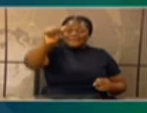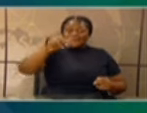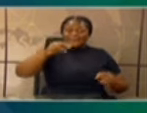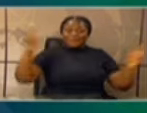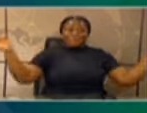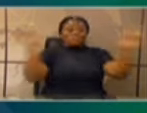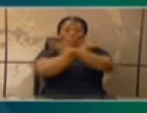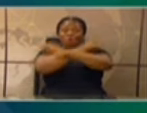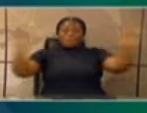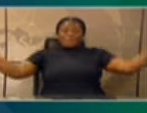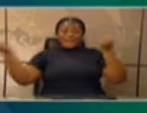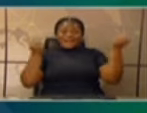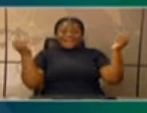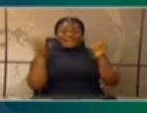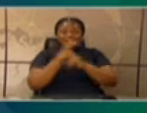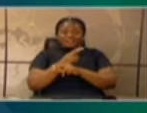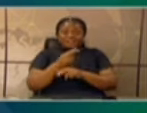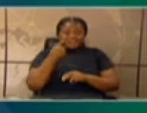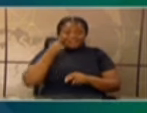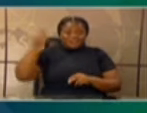or 7.016.